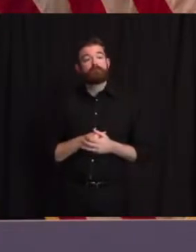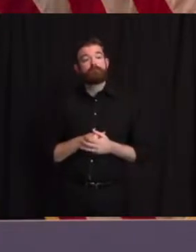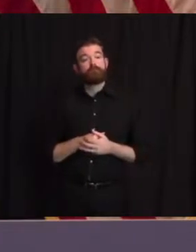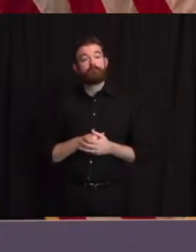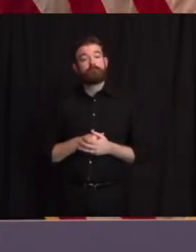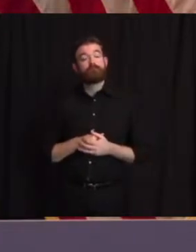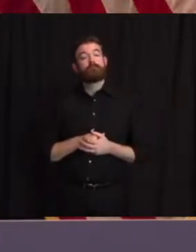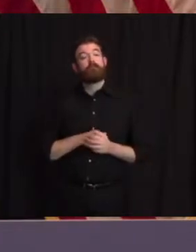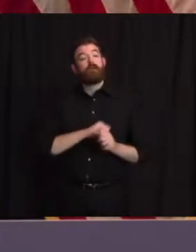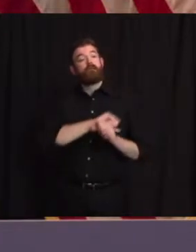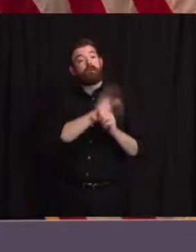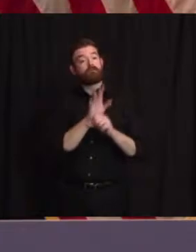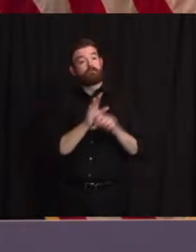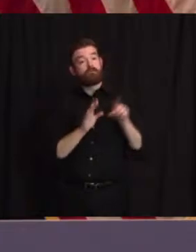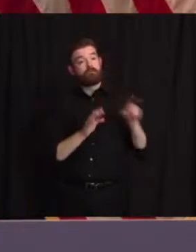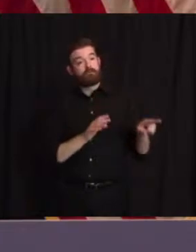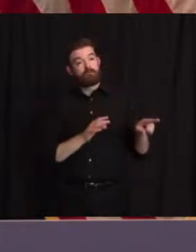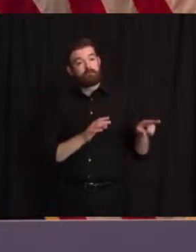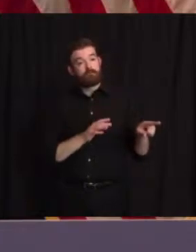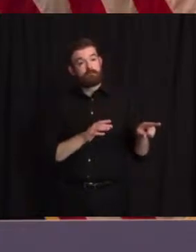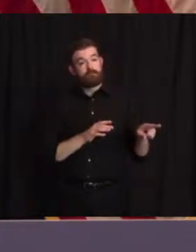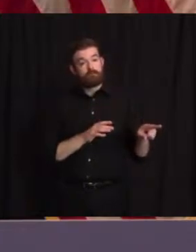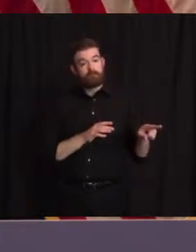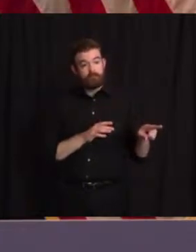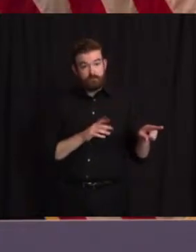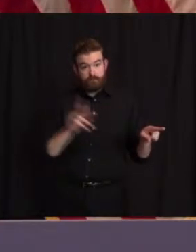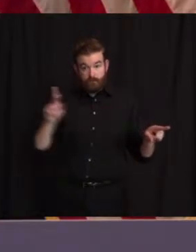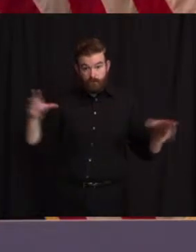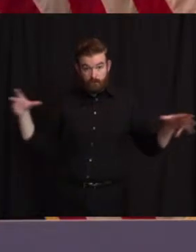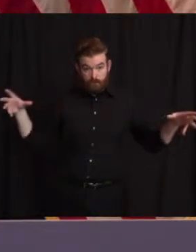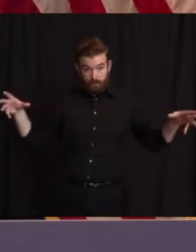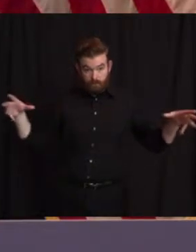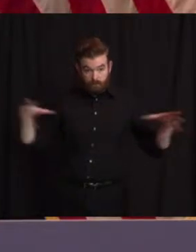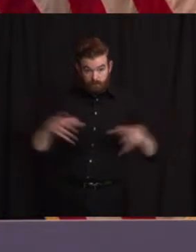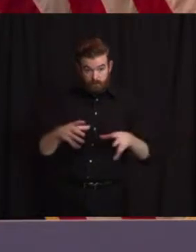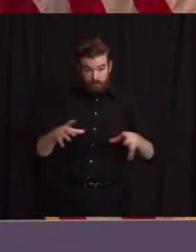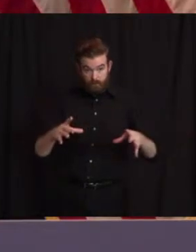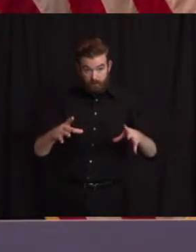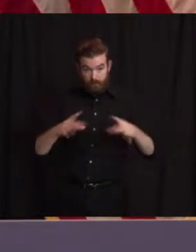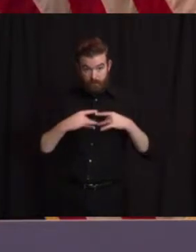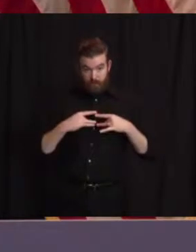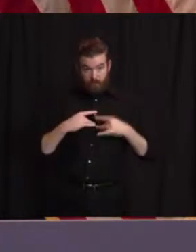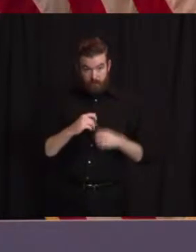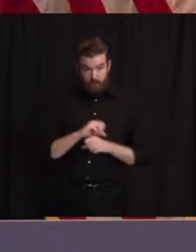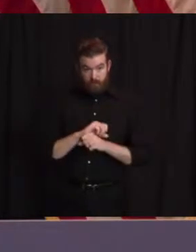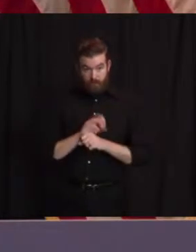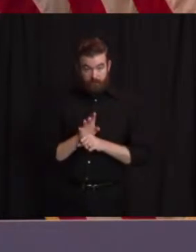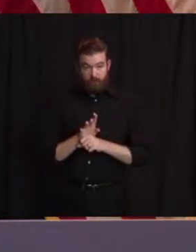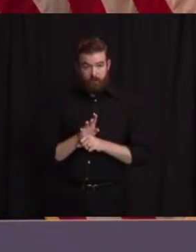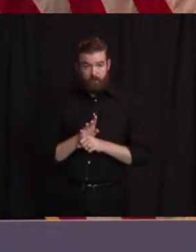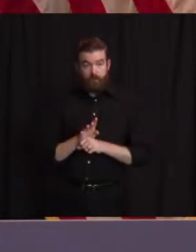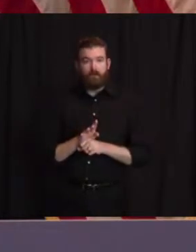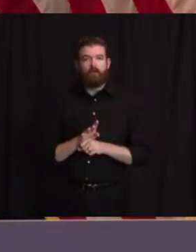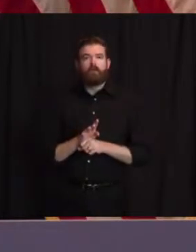from those gatherings is much more consequential, much more difficult than just getting it